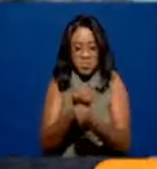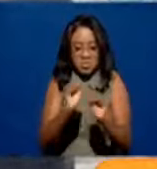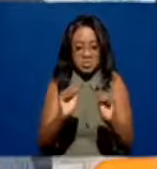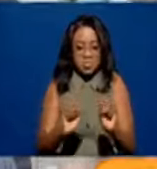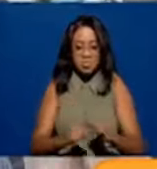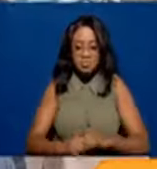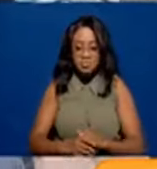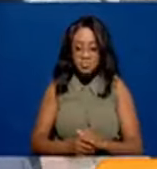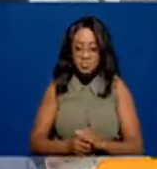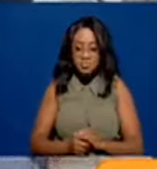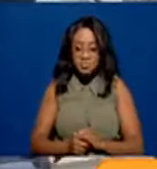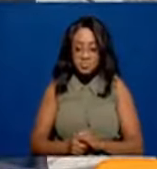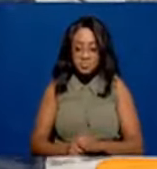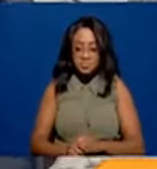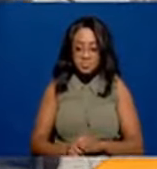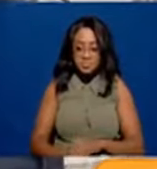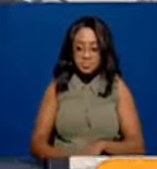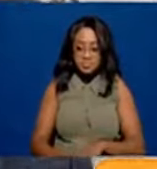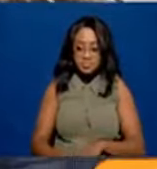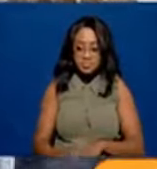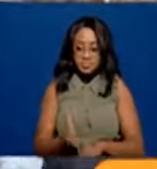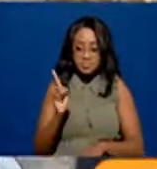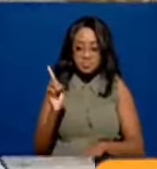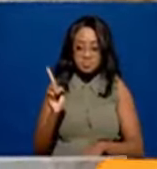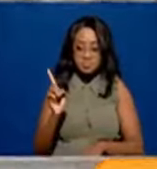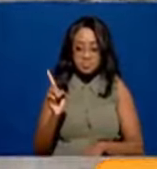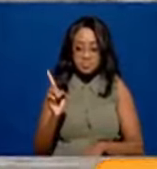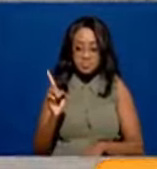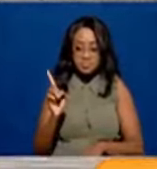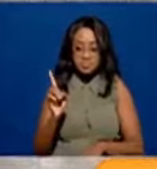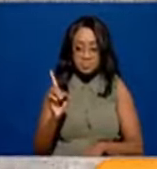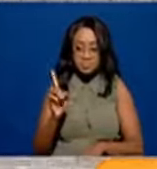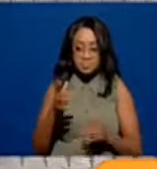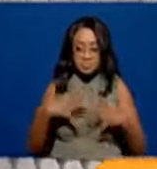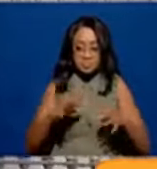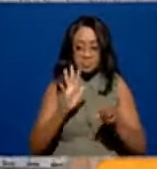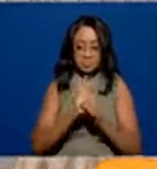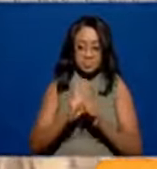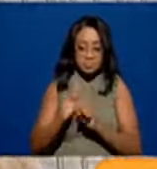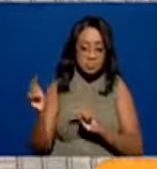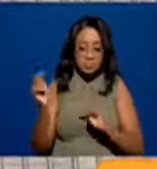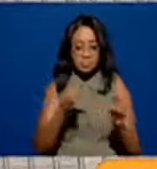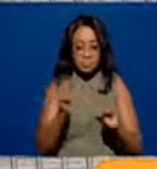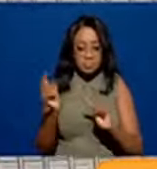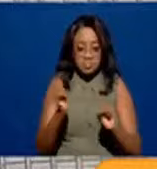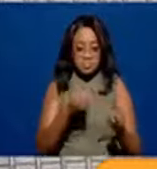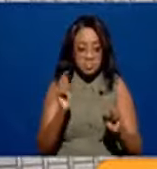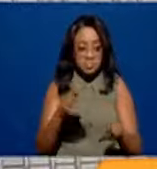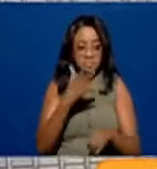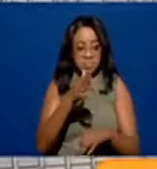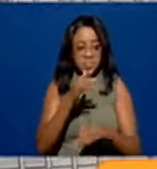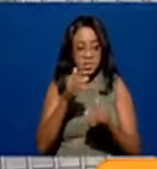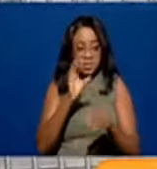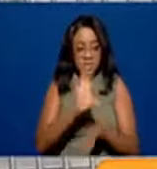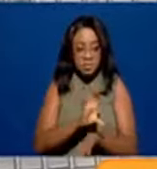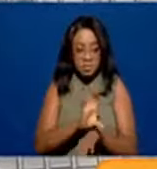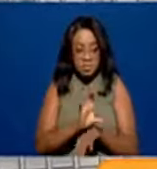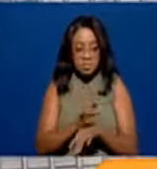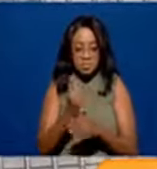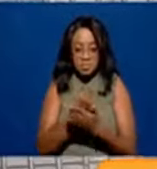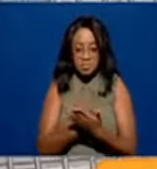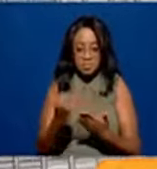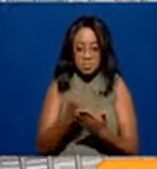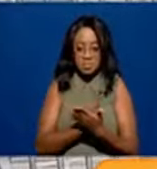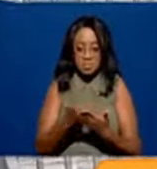At the Cathedral of Barcelona, it was business as usual. Thousands walked through the gates of the monumental church every week